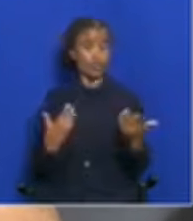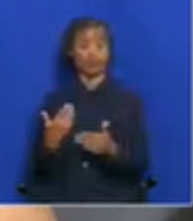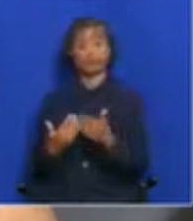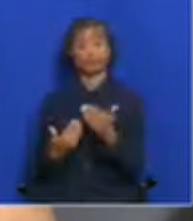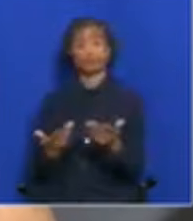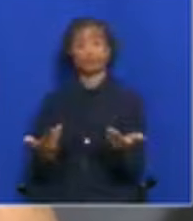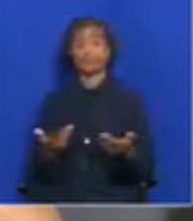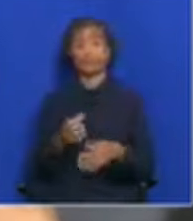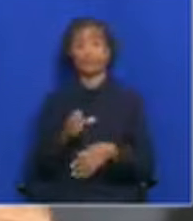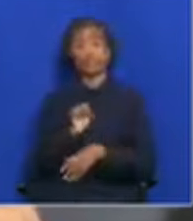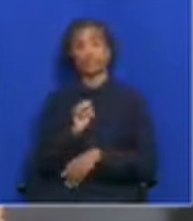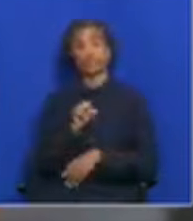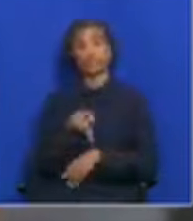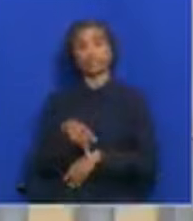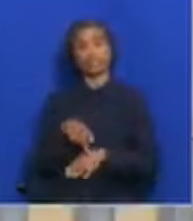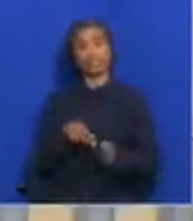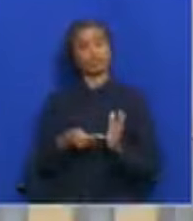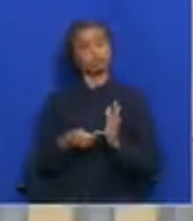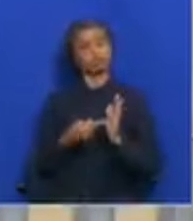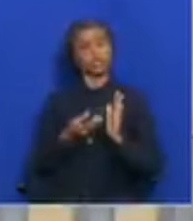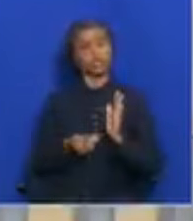you need it?